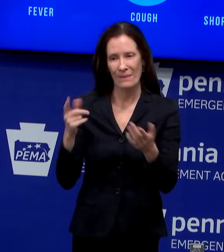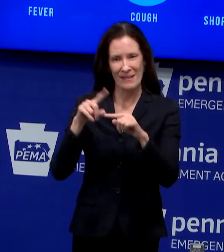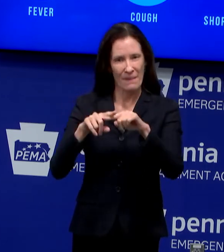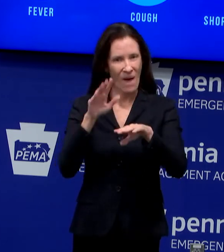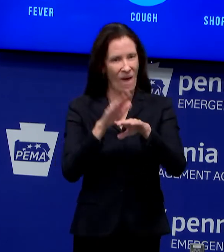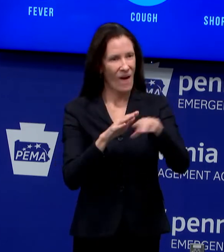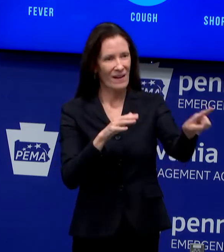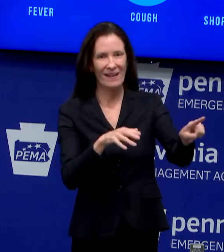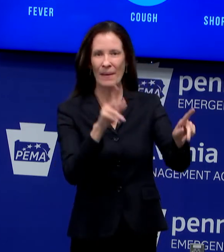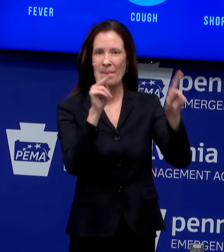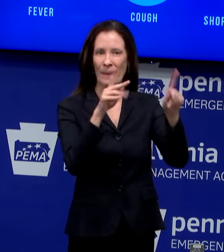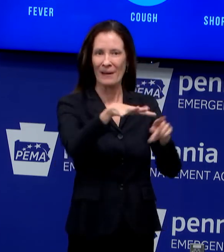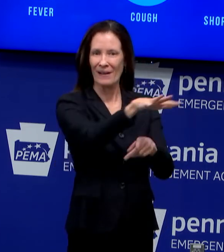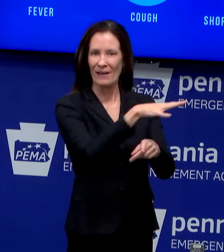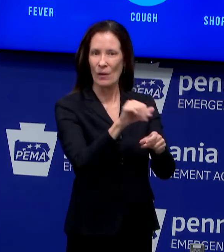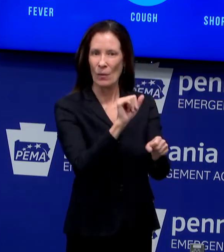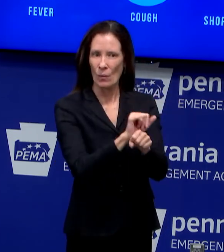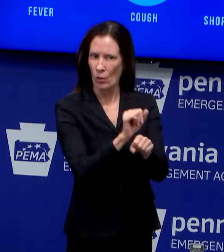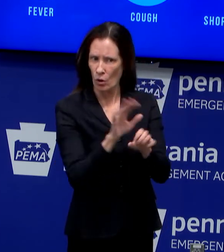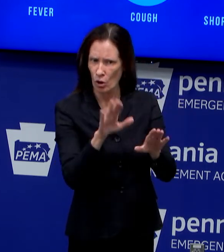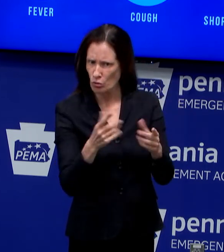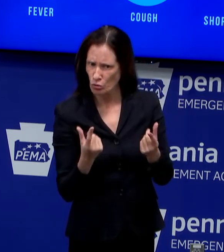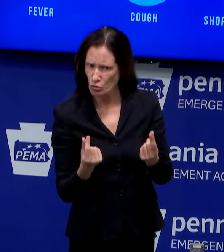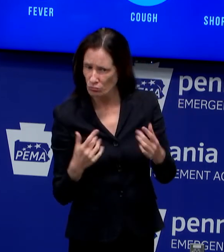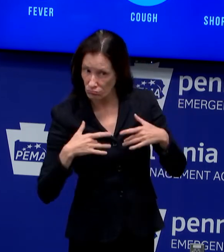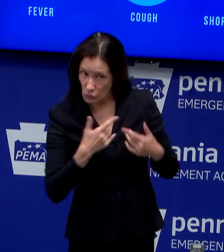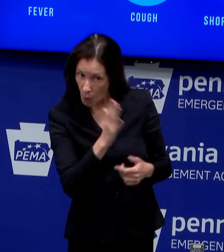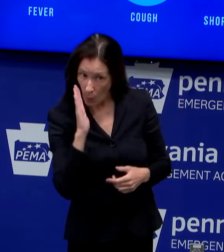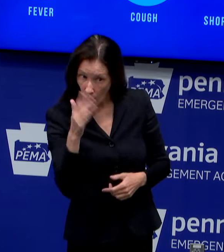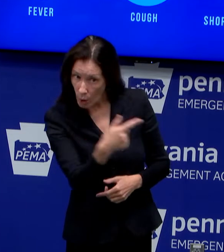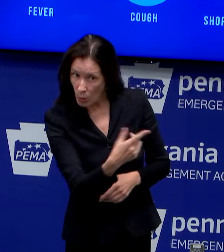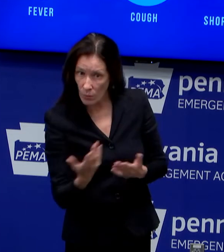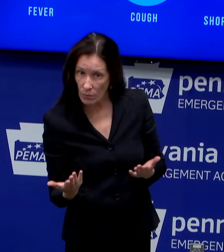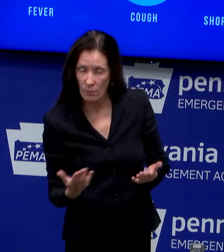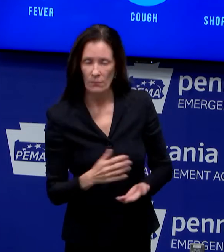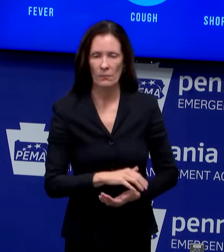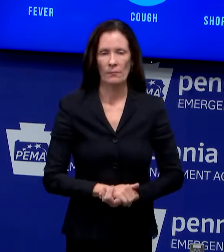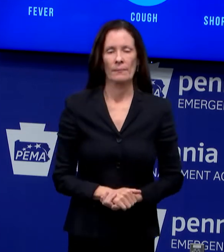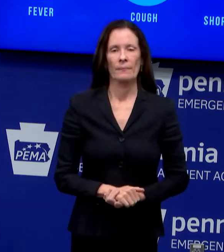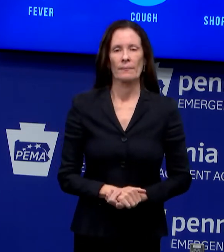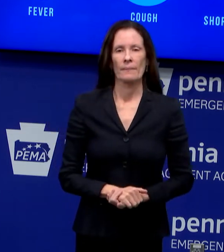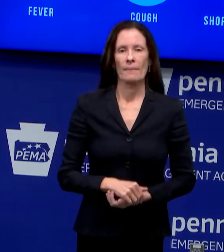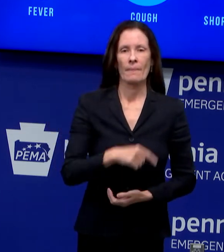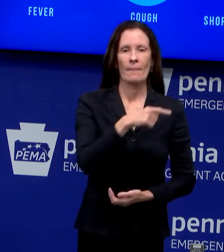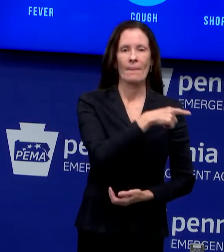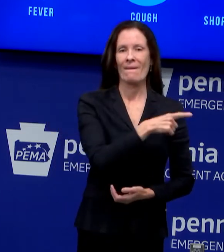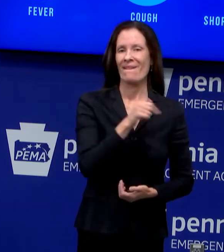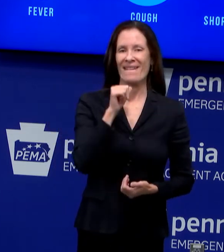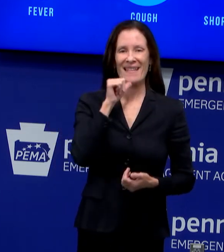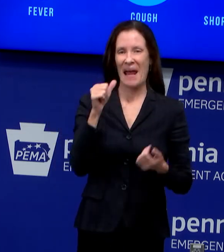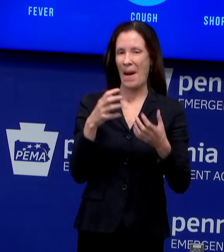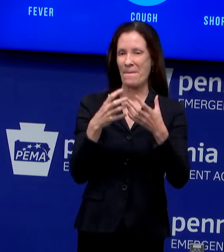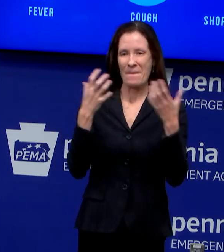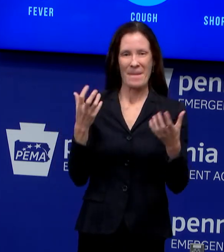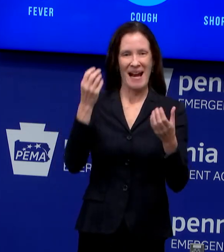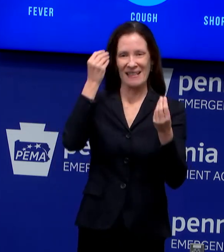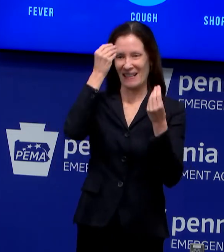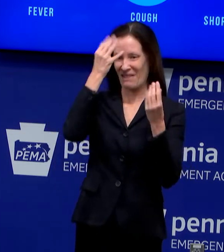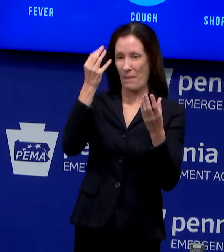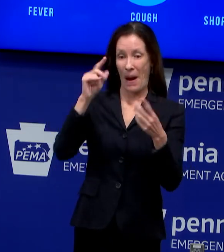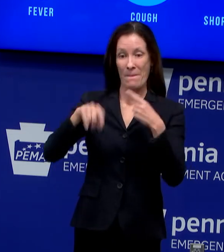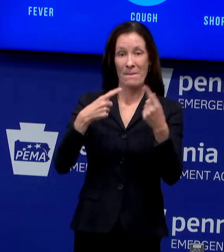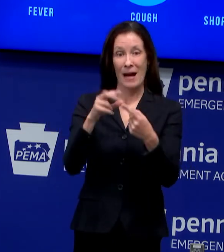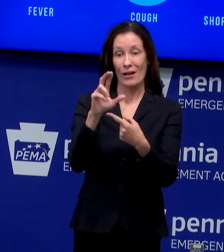collecting data on race. So we mandated that those filing reports on the incidence